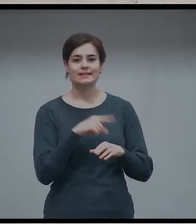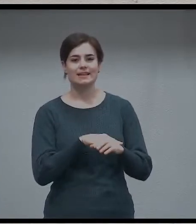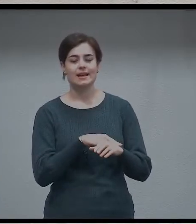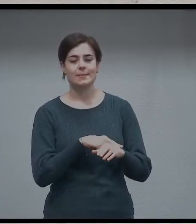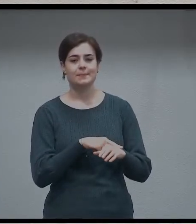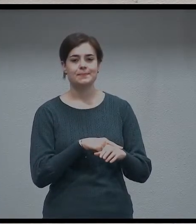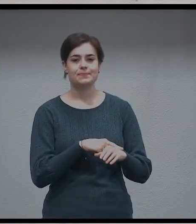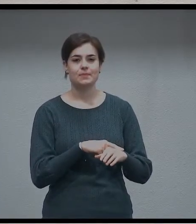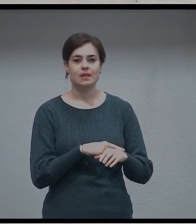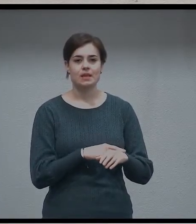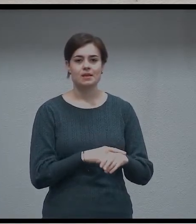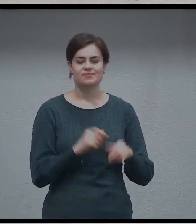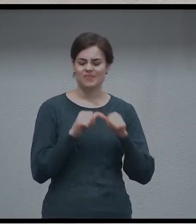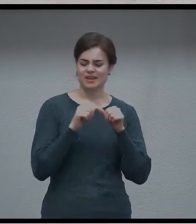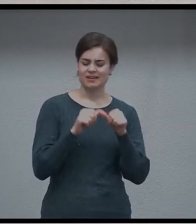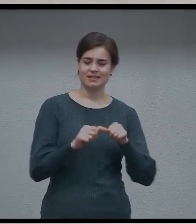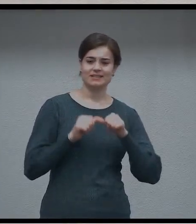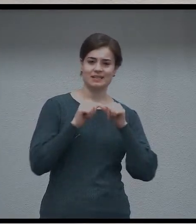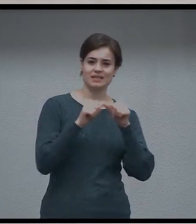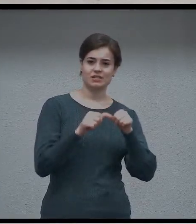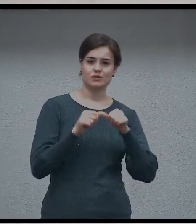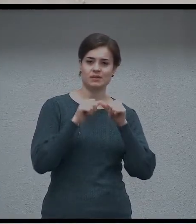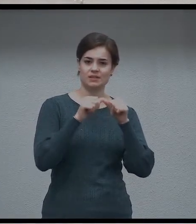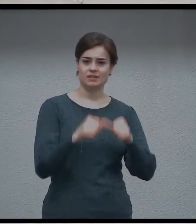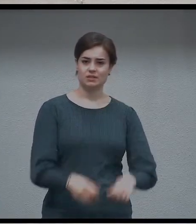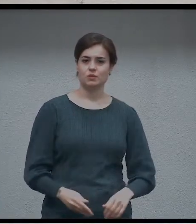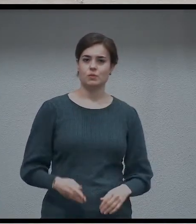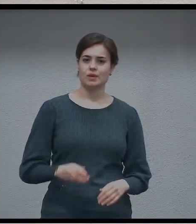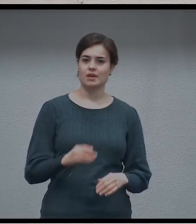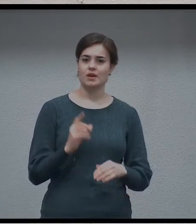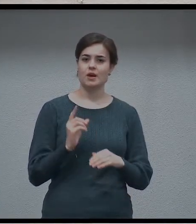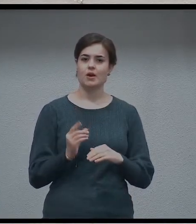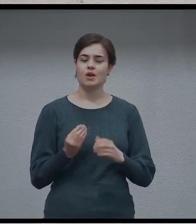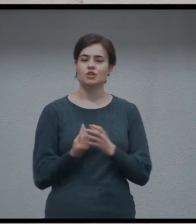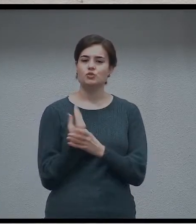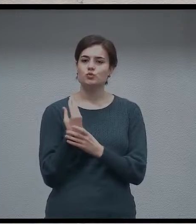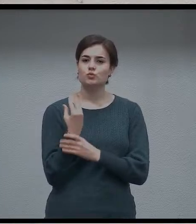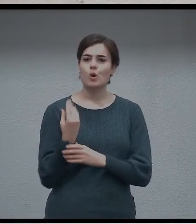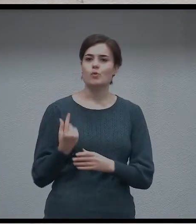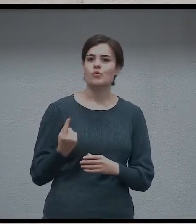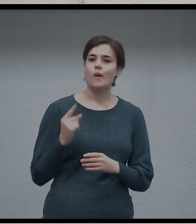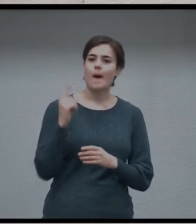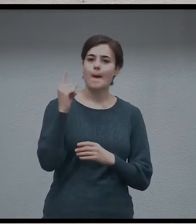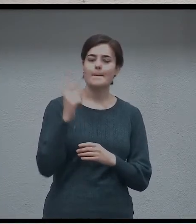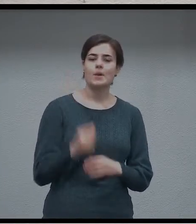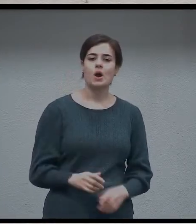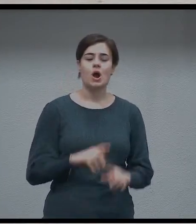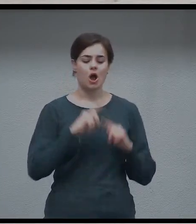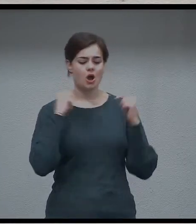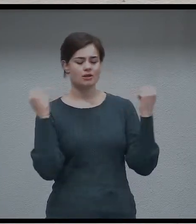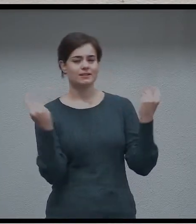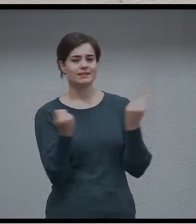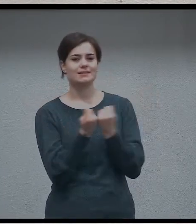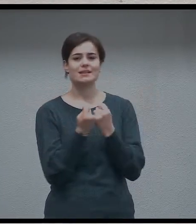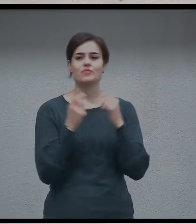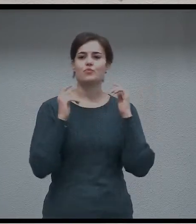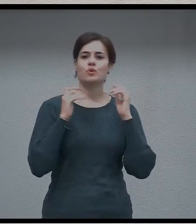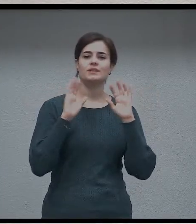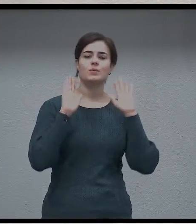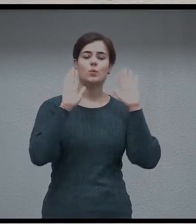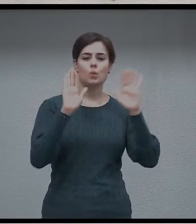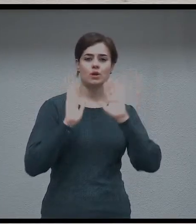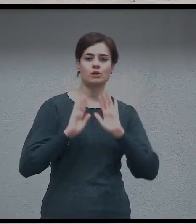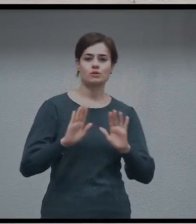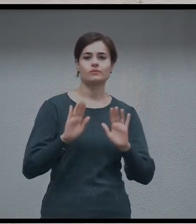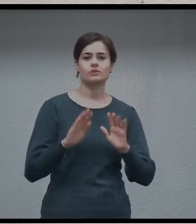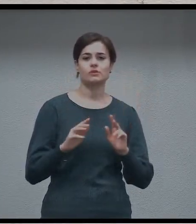just continuing its trajectory upward. The kids were just incredible. Our team was incredible. And in